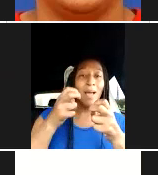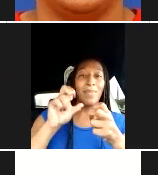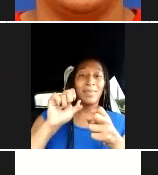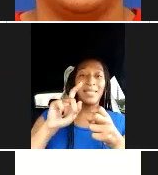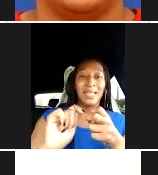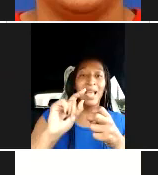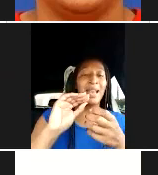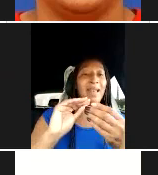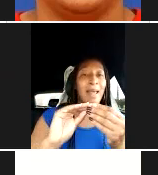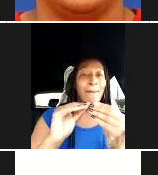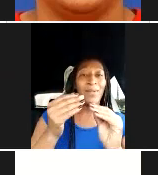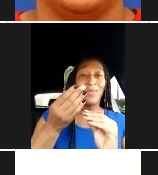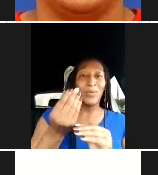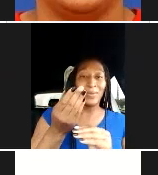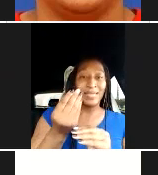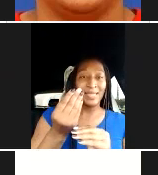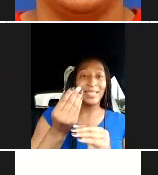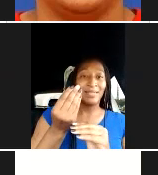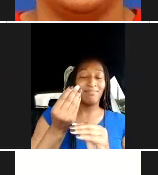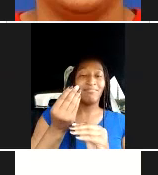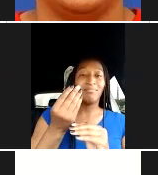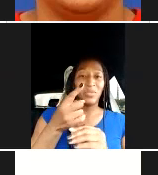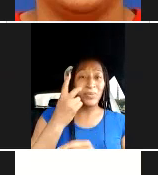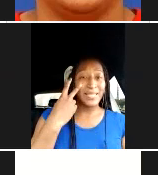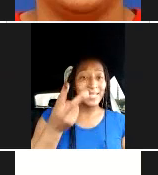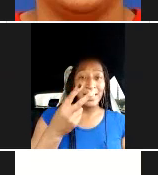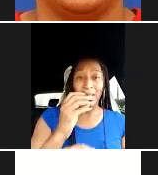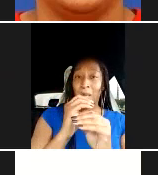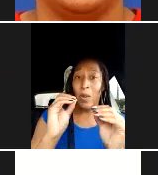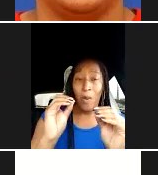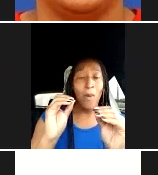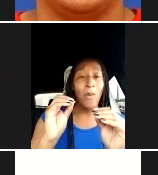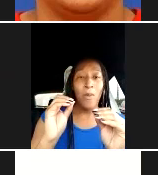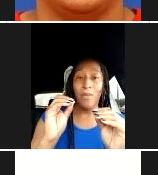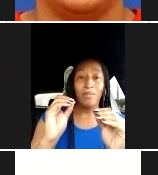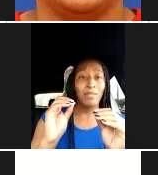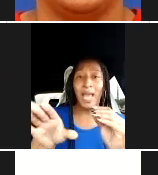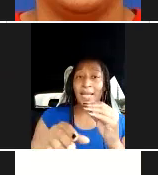there are no like lecture notes. I'm not going to